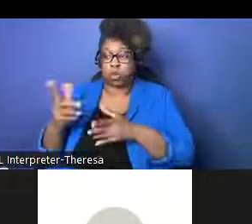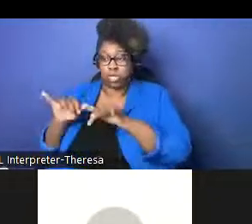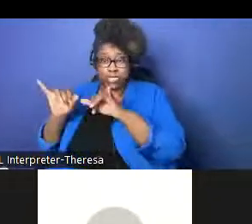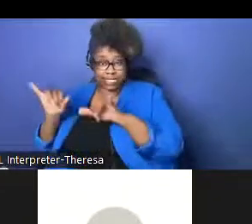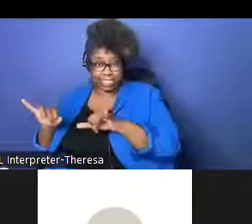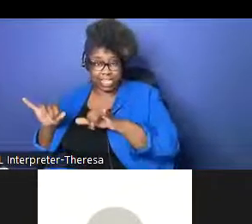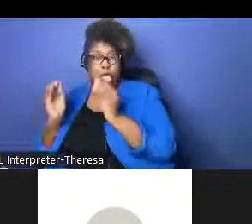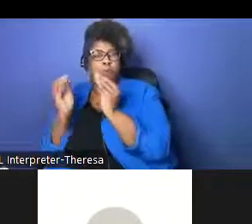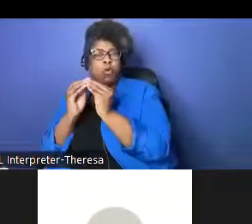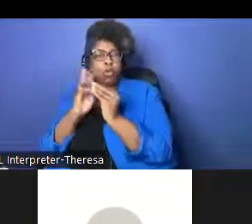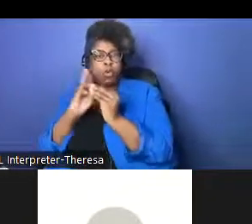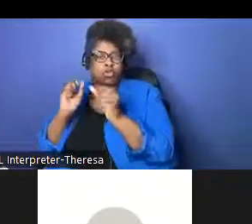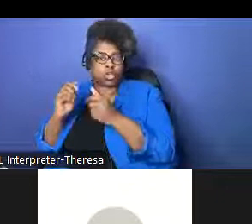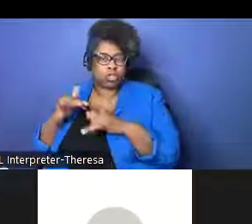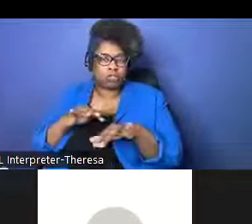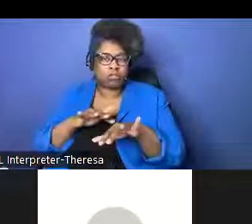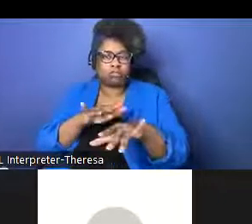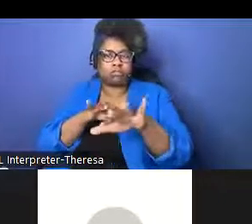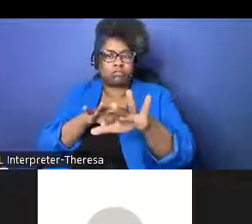way.